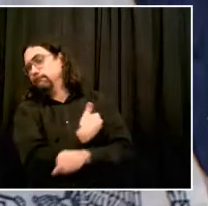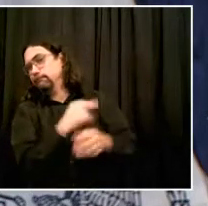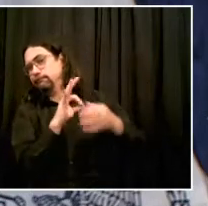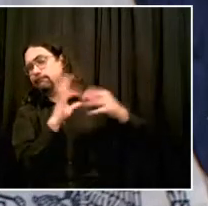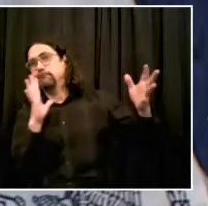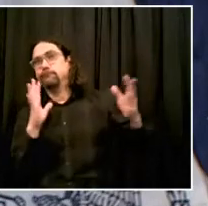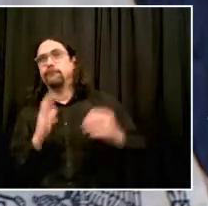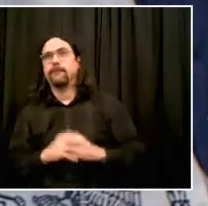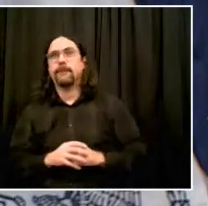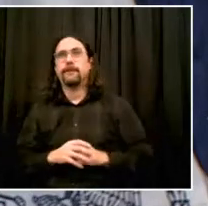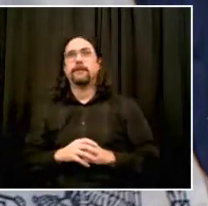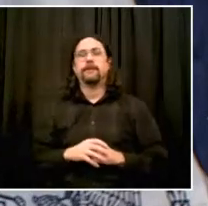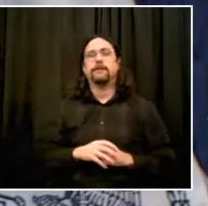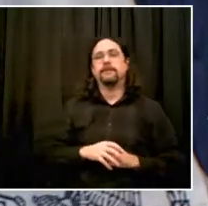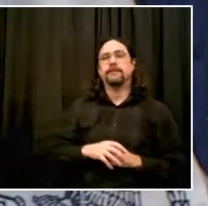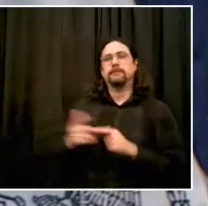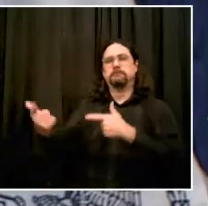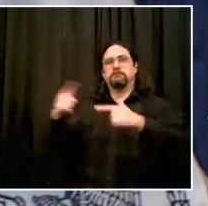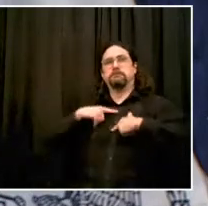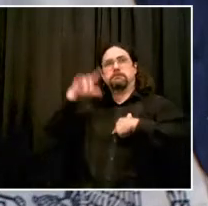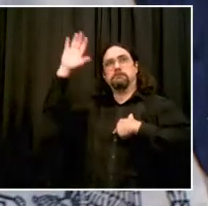knowledge, there's not a specific